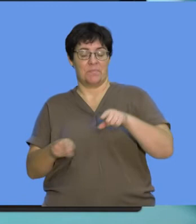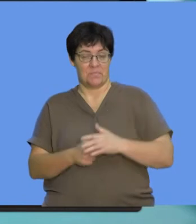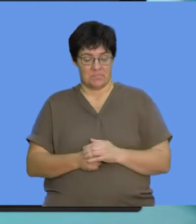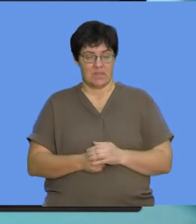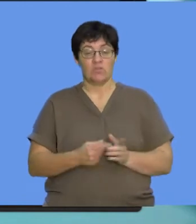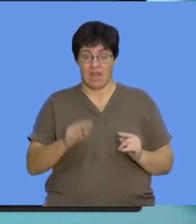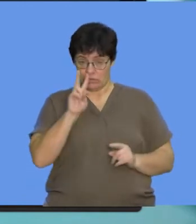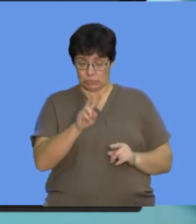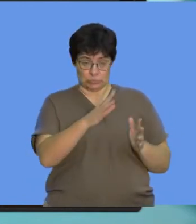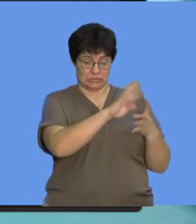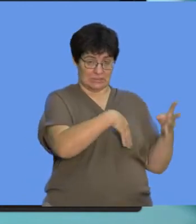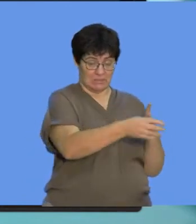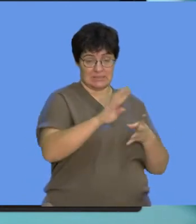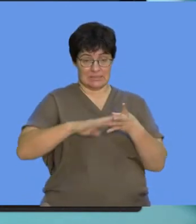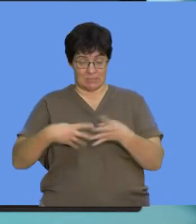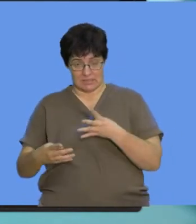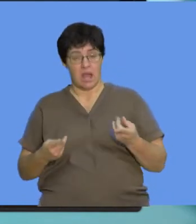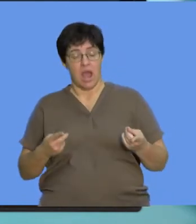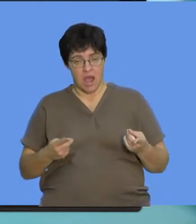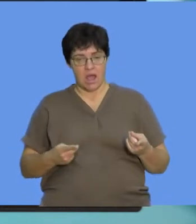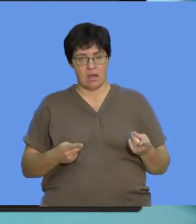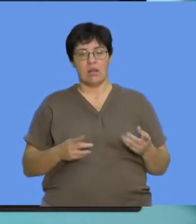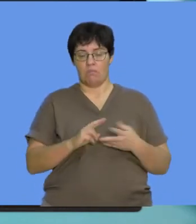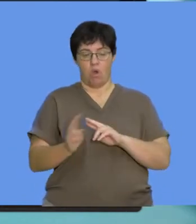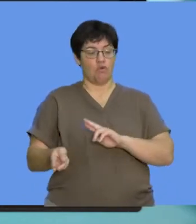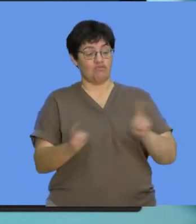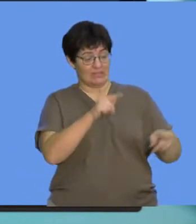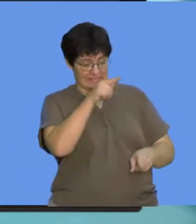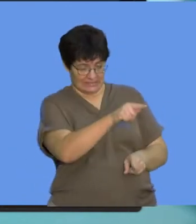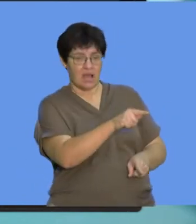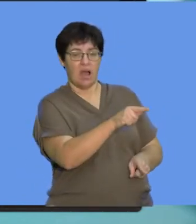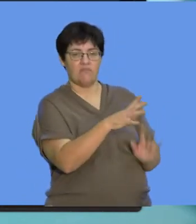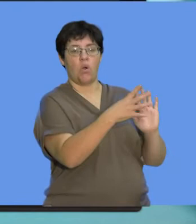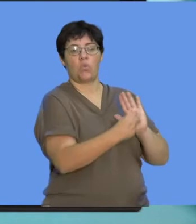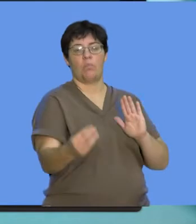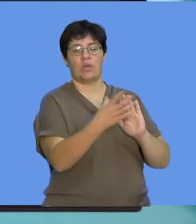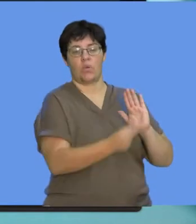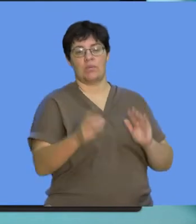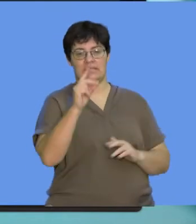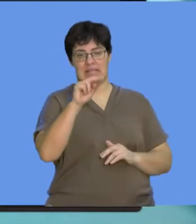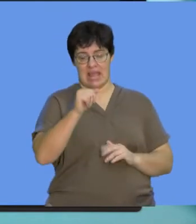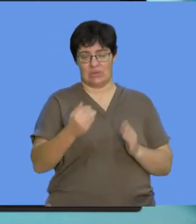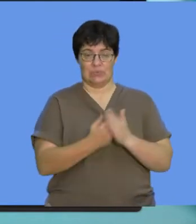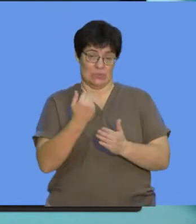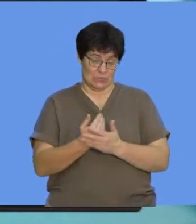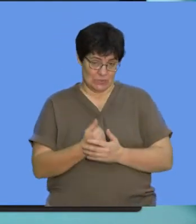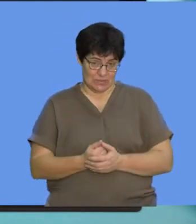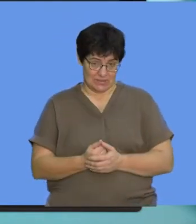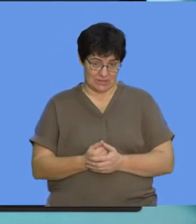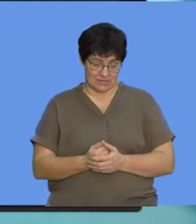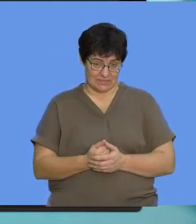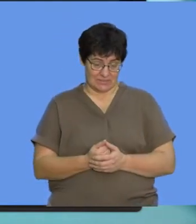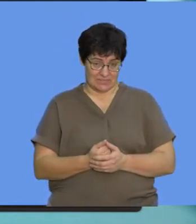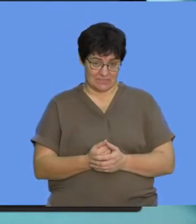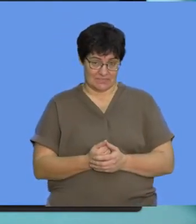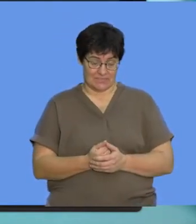copies. So we've got two templates that are now serving as a reference strand for us to copy new DNA or